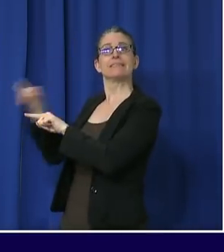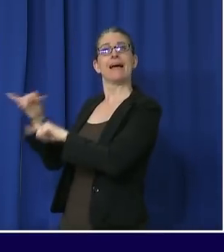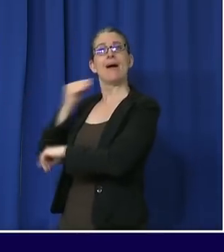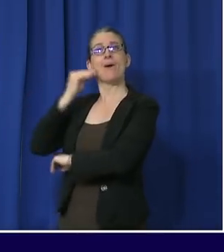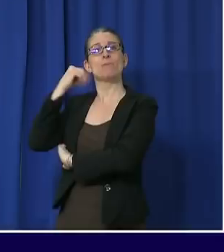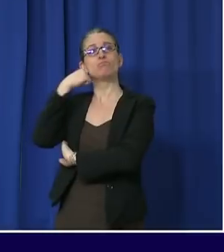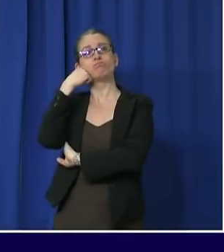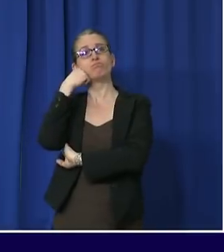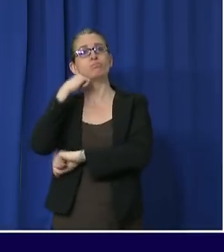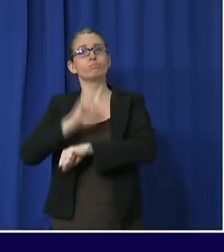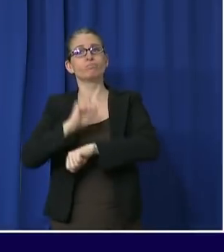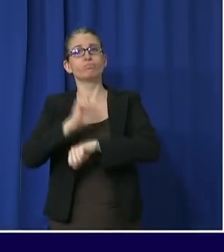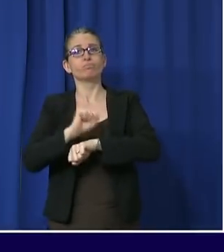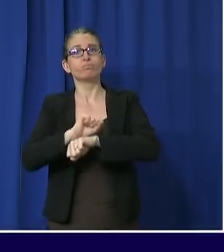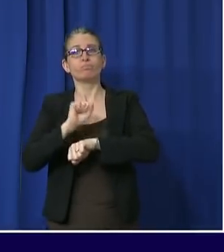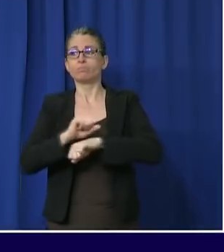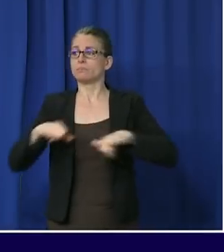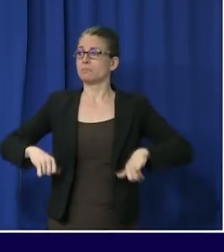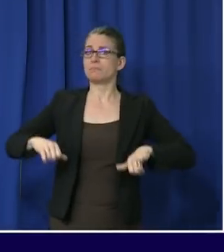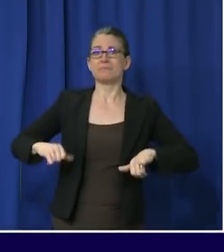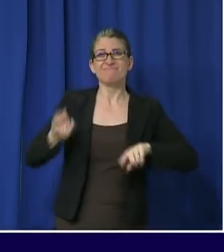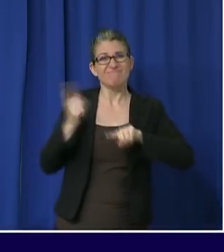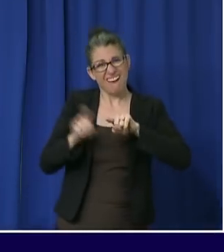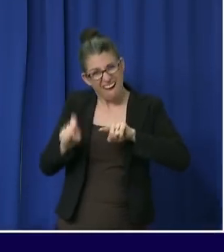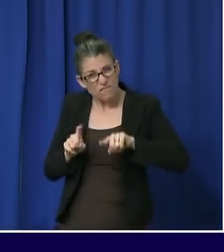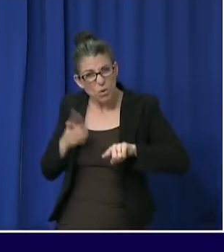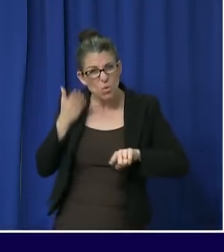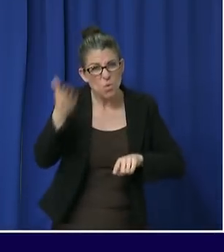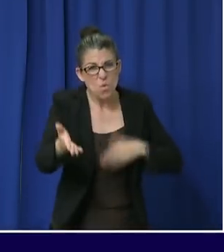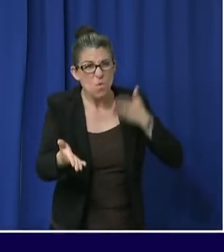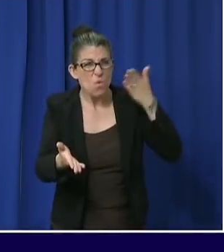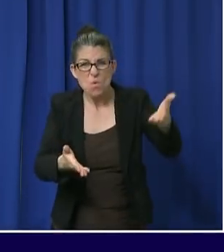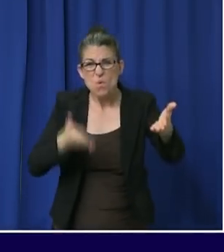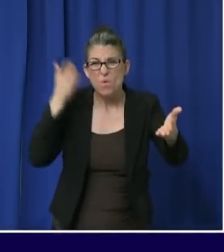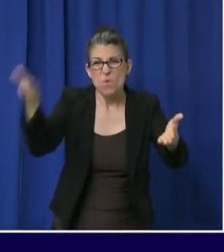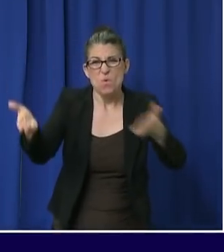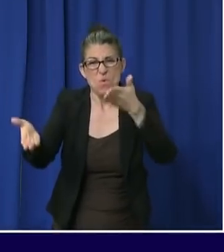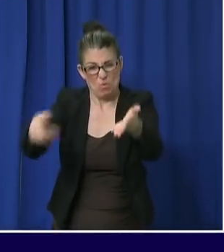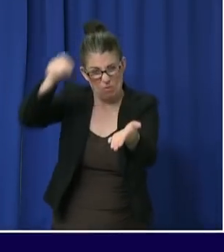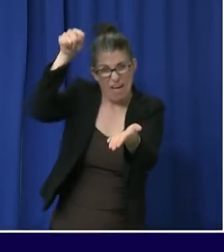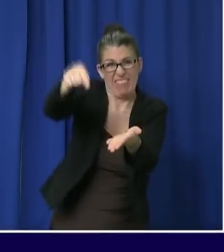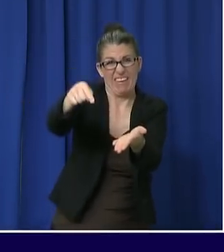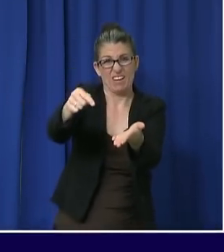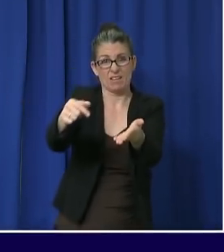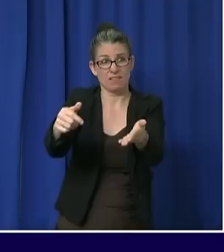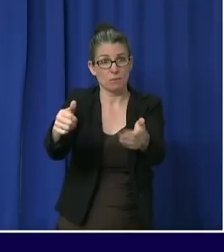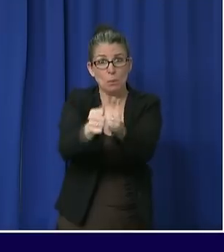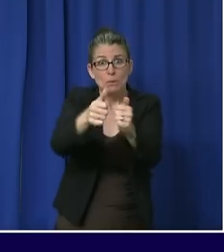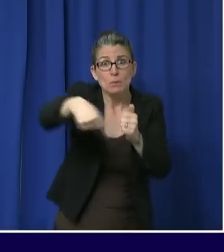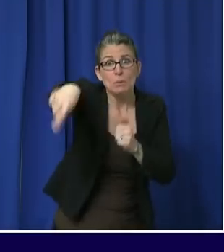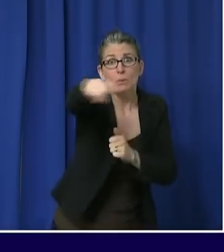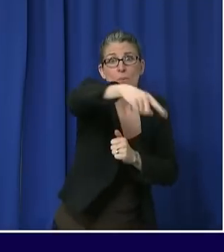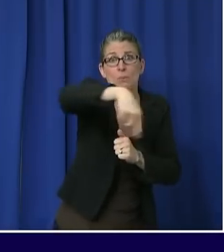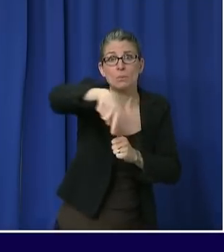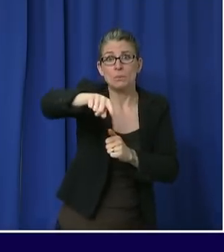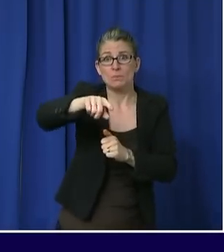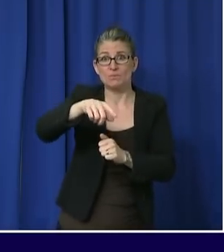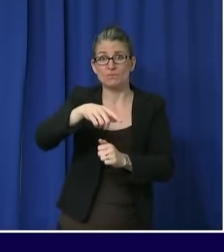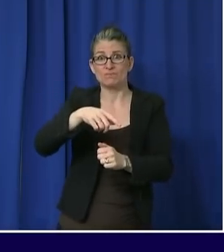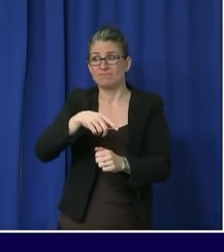People who have been and continue to be on the front lines even before there was a front line.